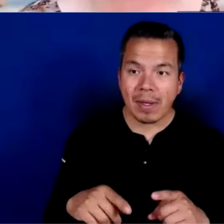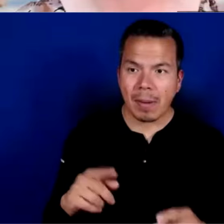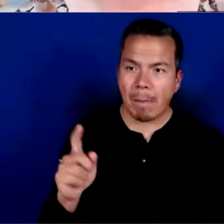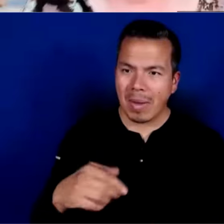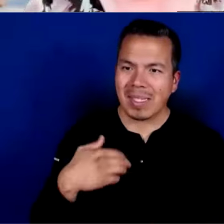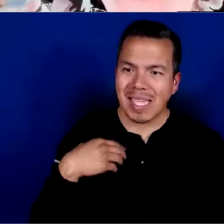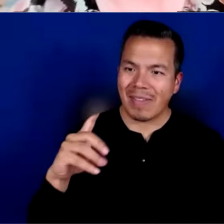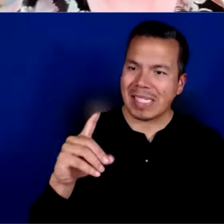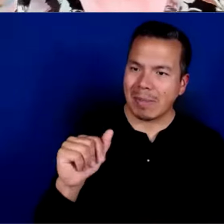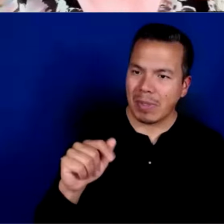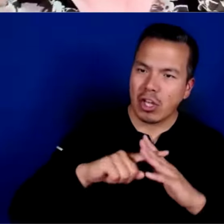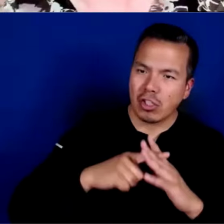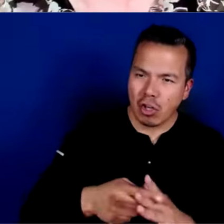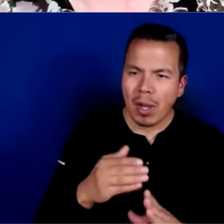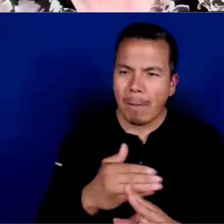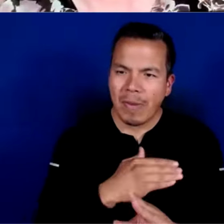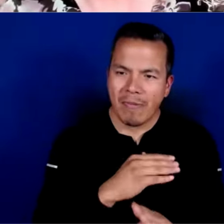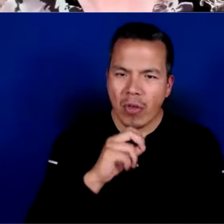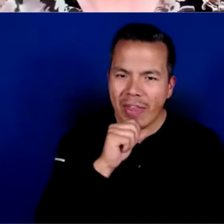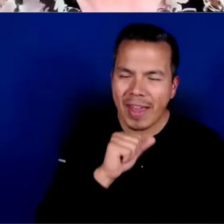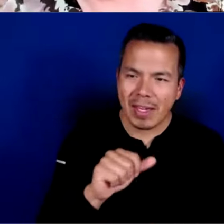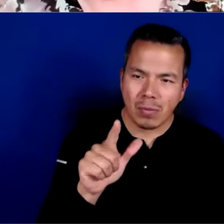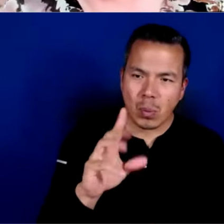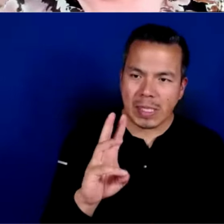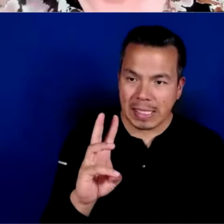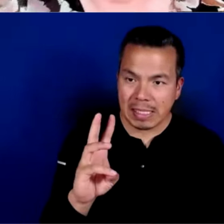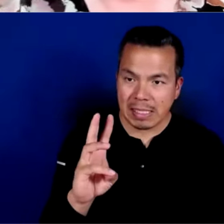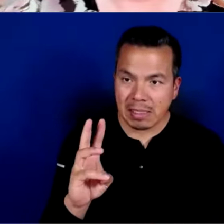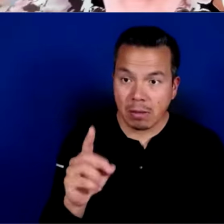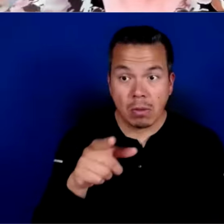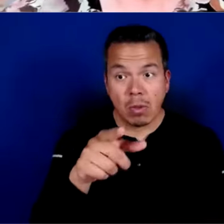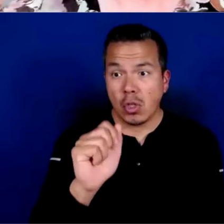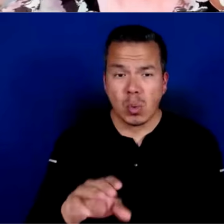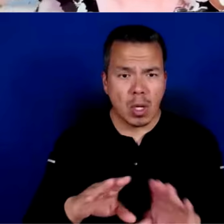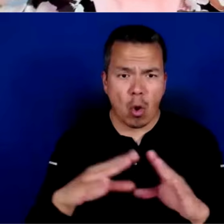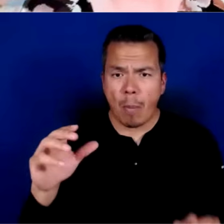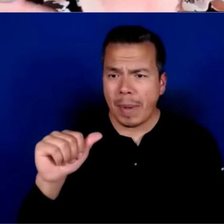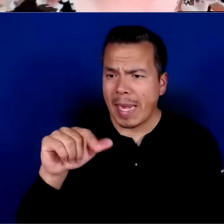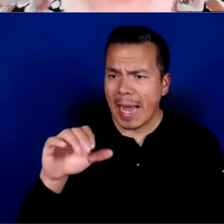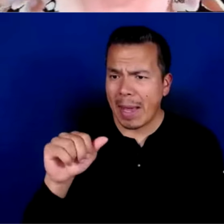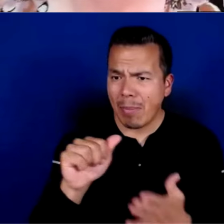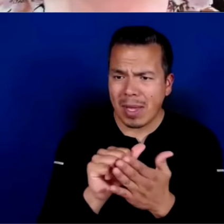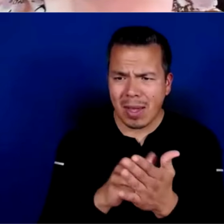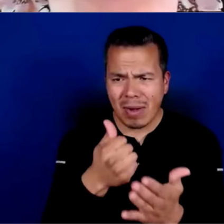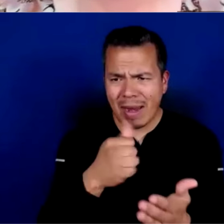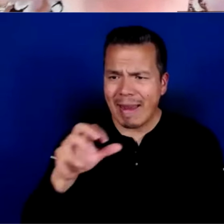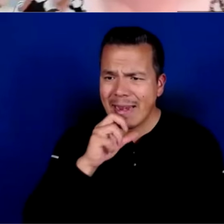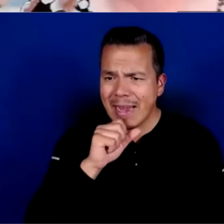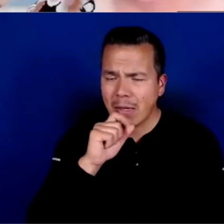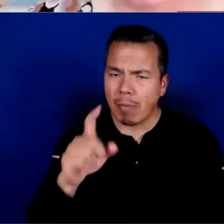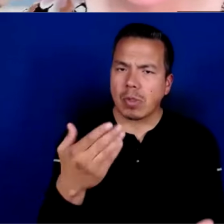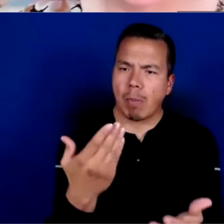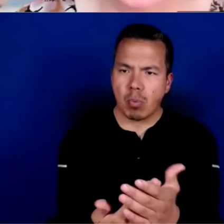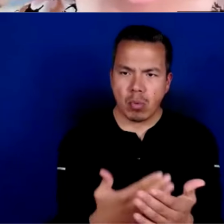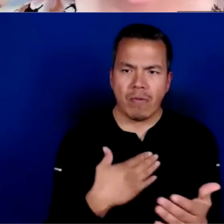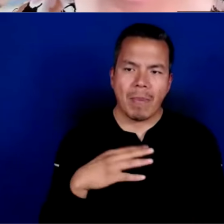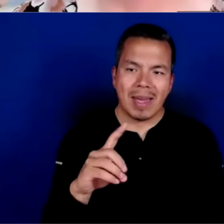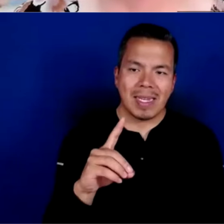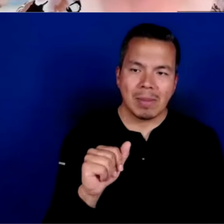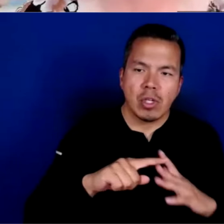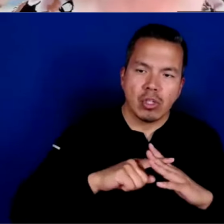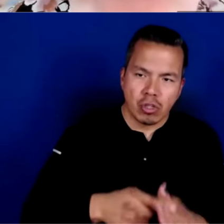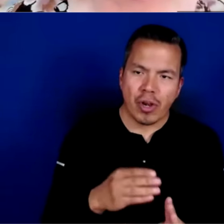that started before age 26. Now, you could open an ABLE account at any age, but you had to prove that your disability started before